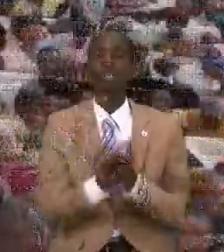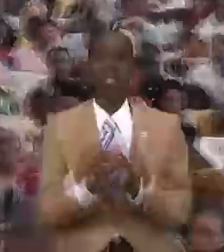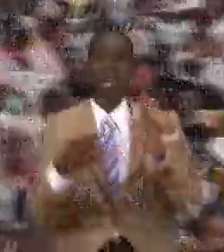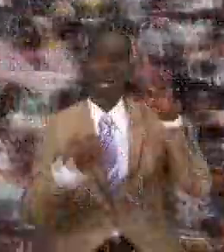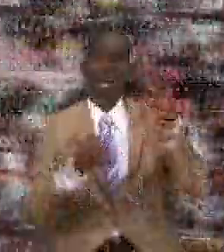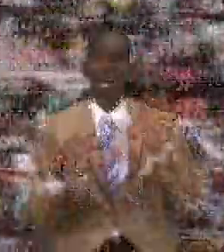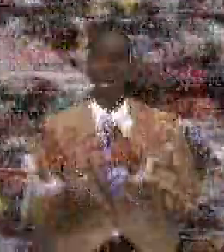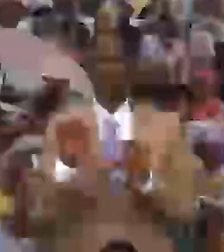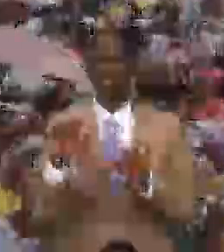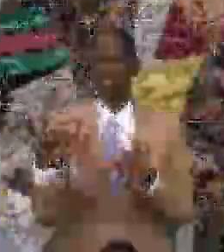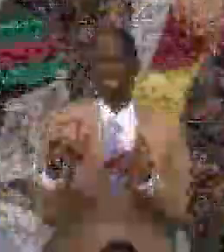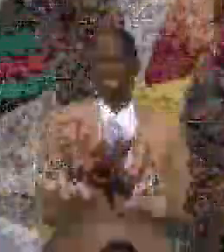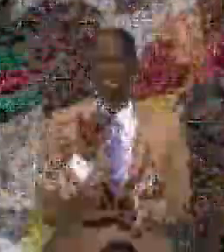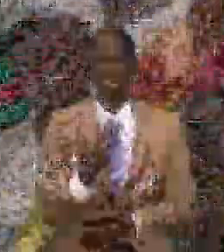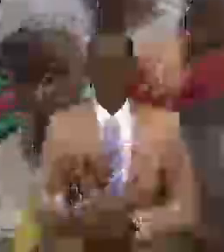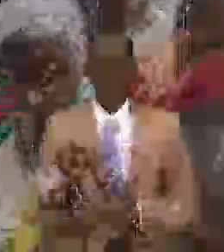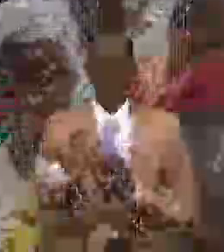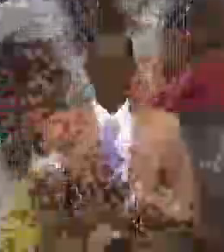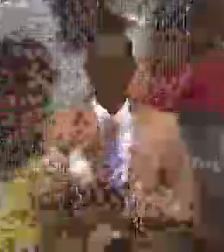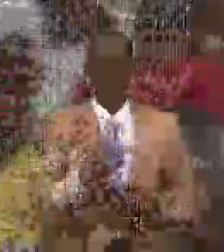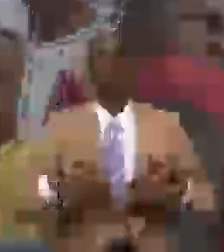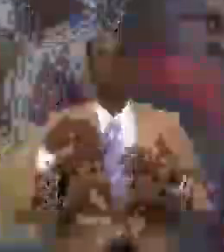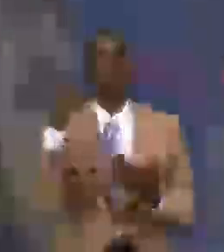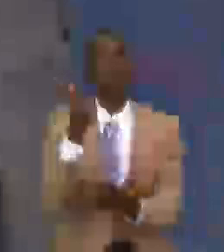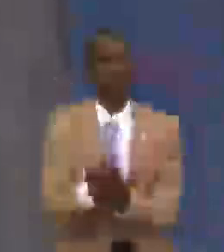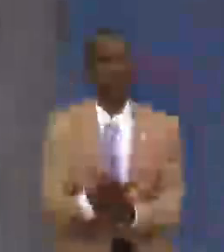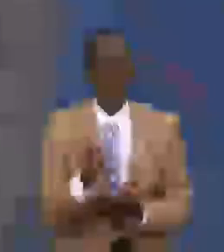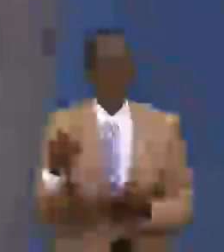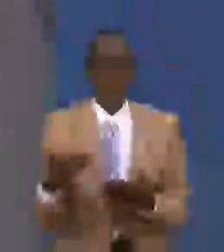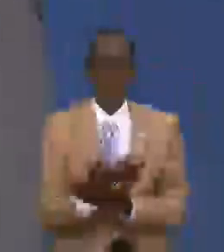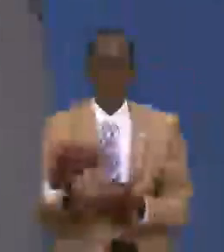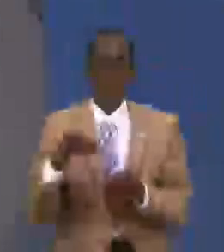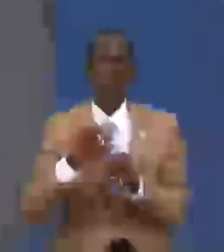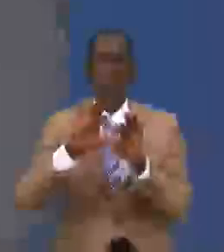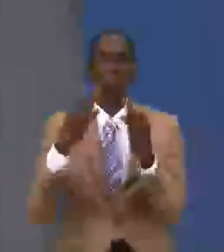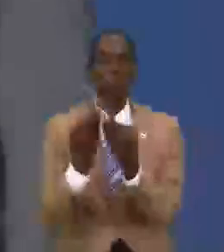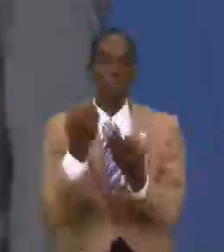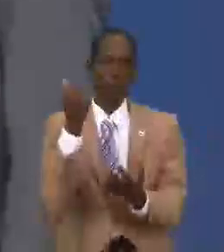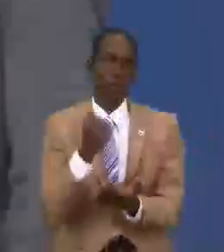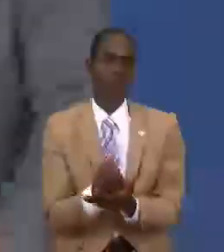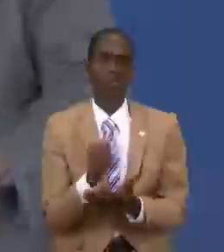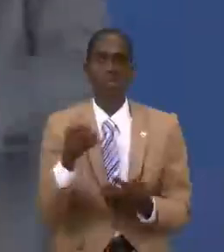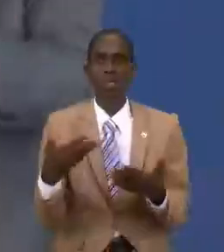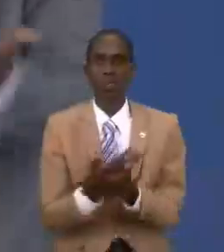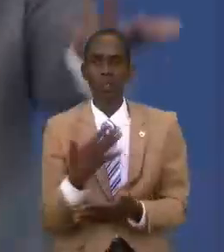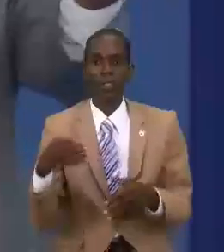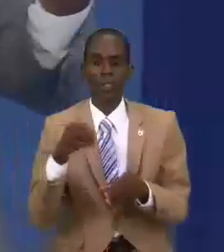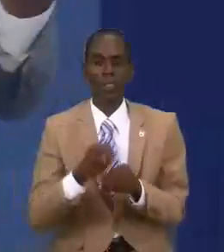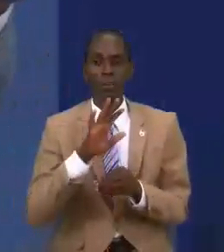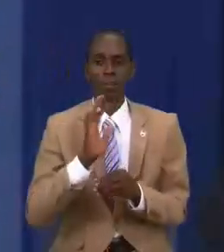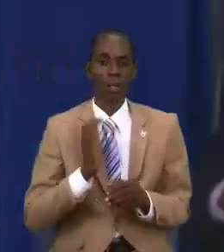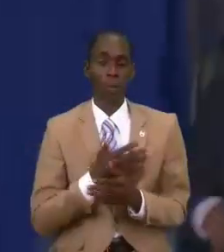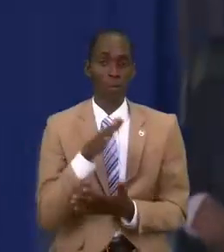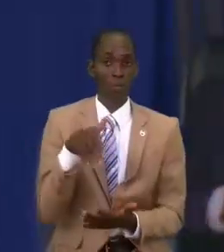new thing in your family, a new thing in your congregation. And he says, I declare it, and this is